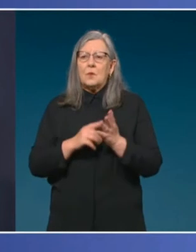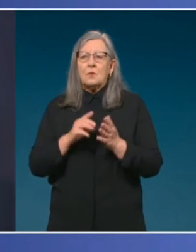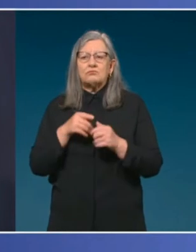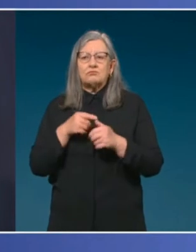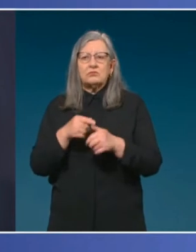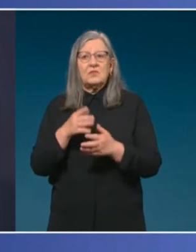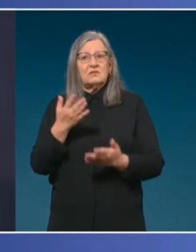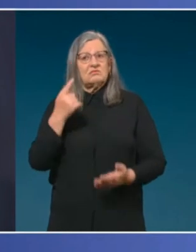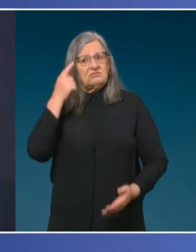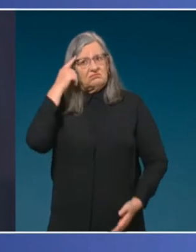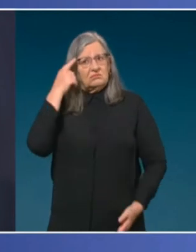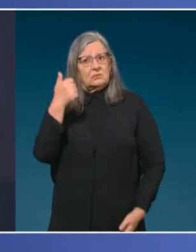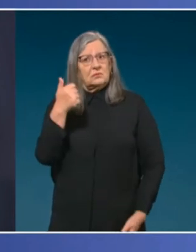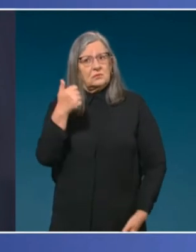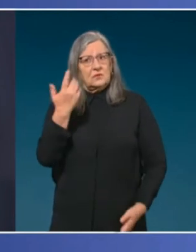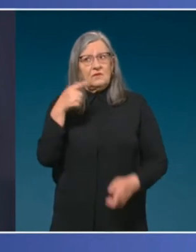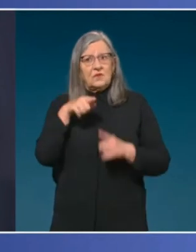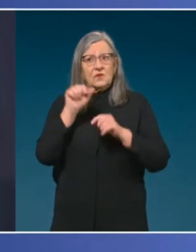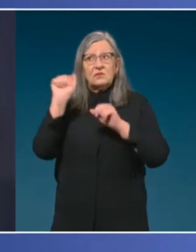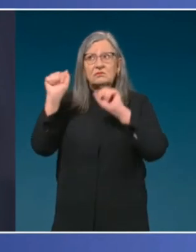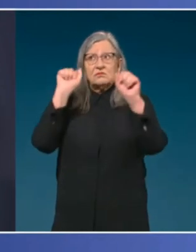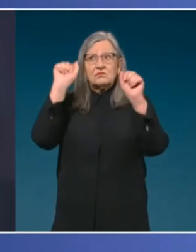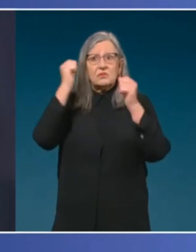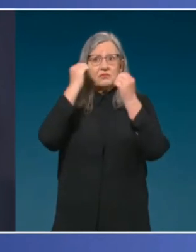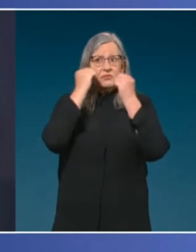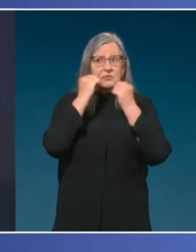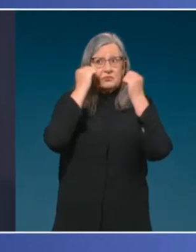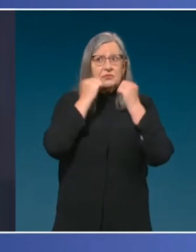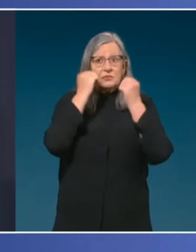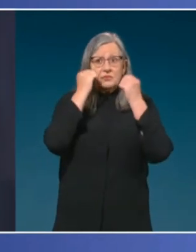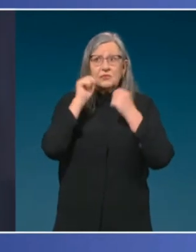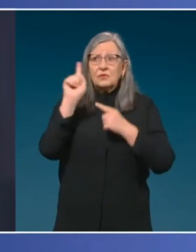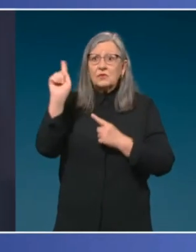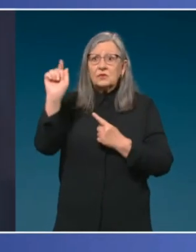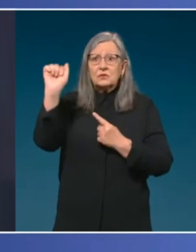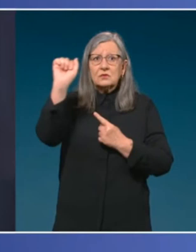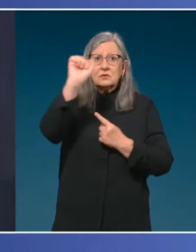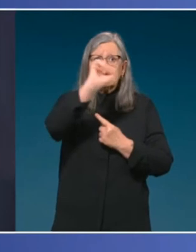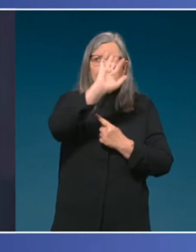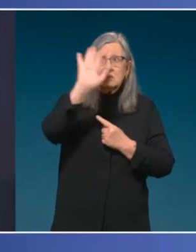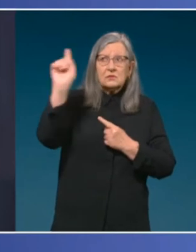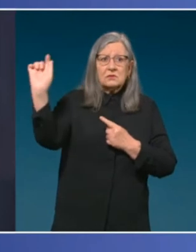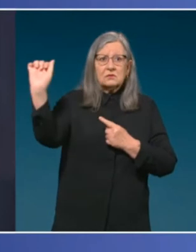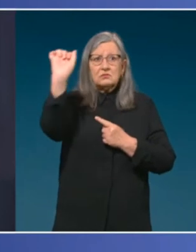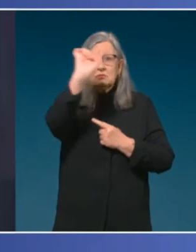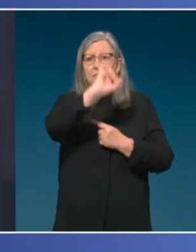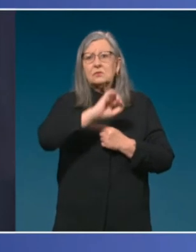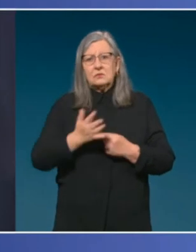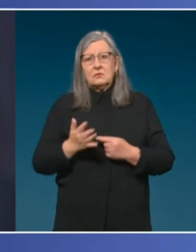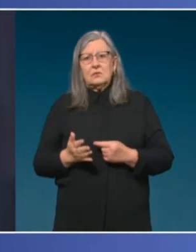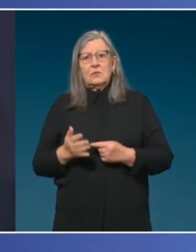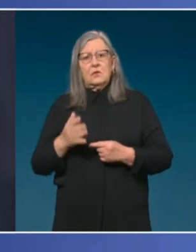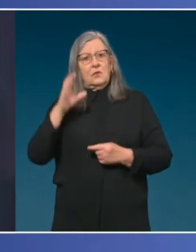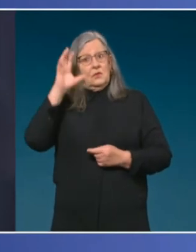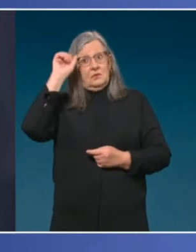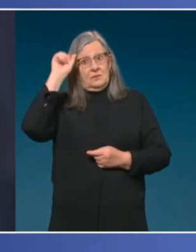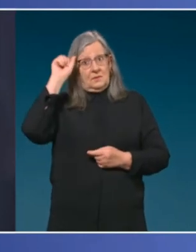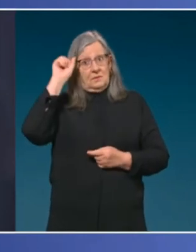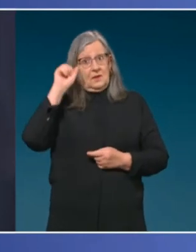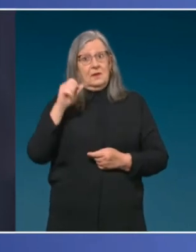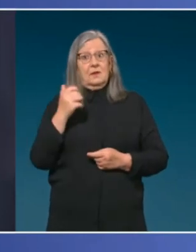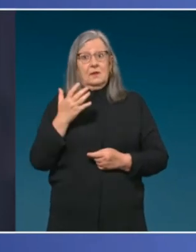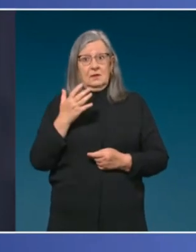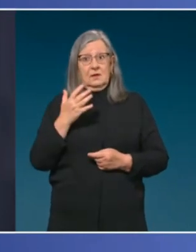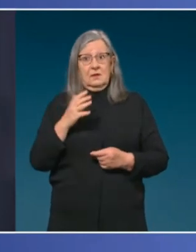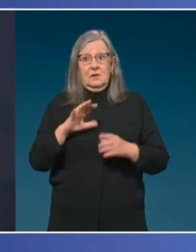the international evidence and international decisions. But remember that the Northern Hemisphere is in winter, and so